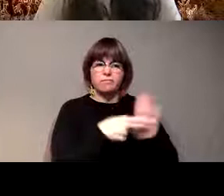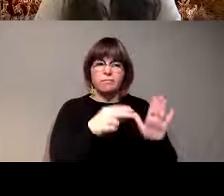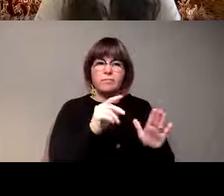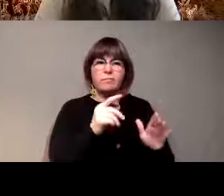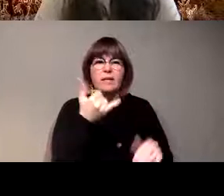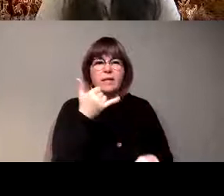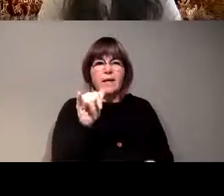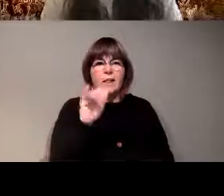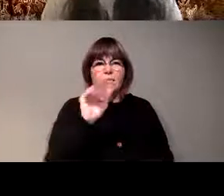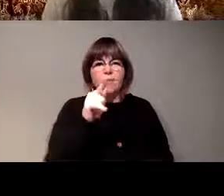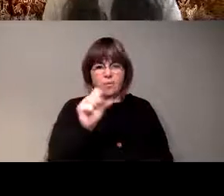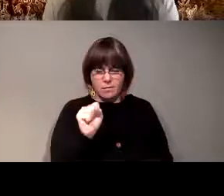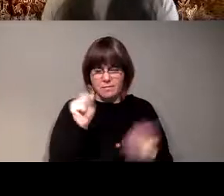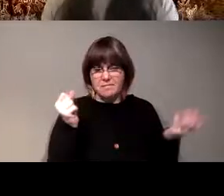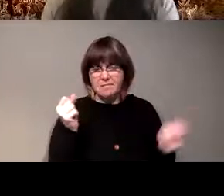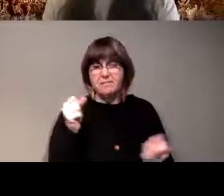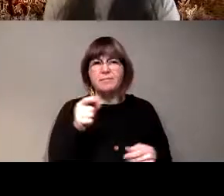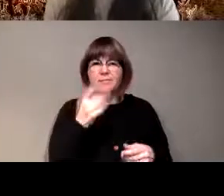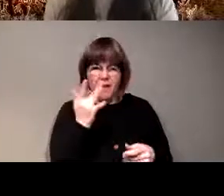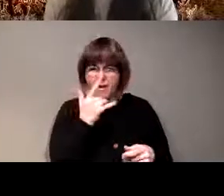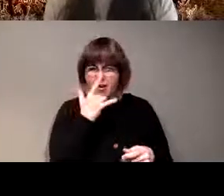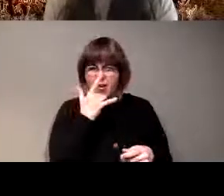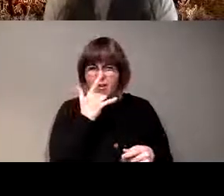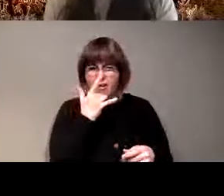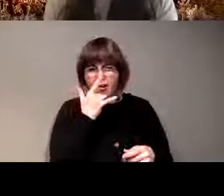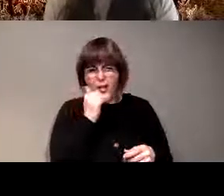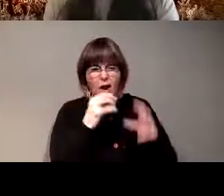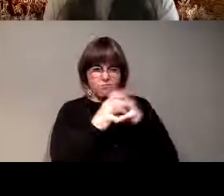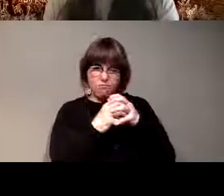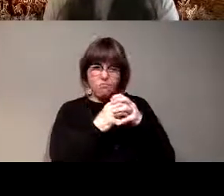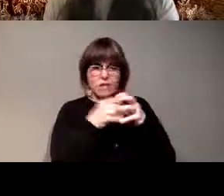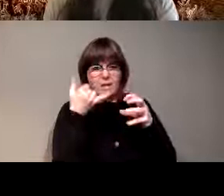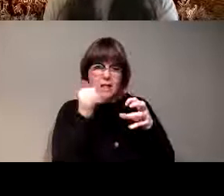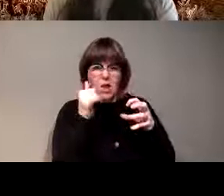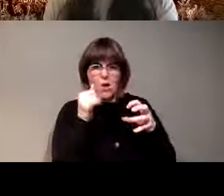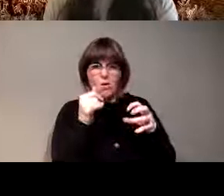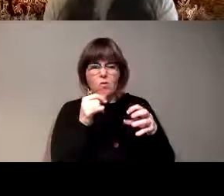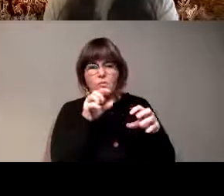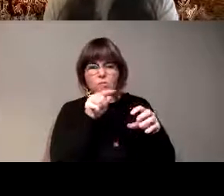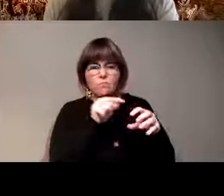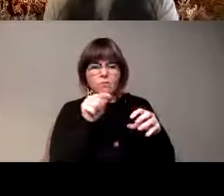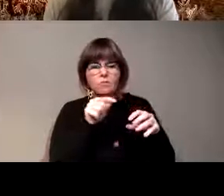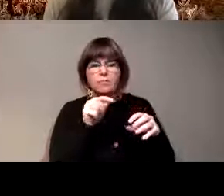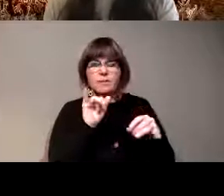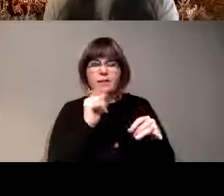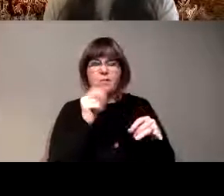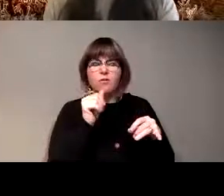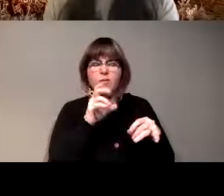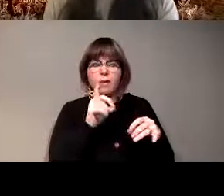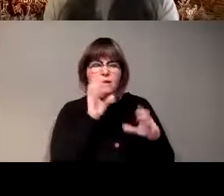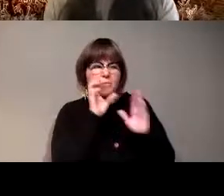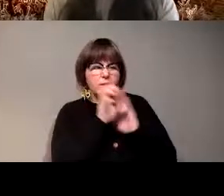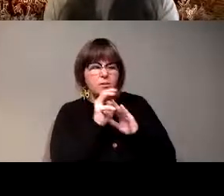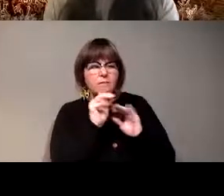yellow balls, because these objects show up as roundish yellow features in infrared images of the Milky